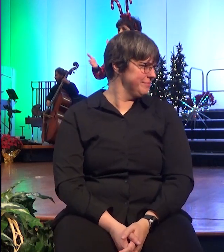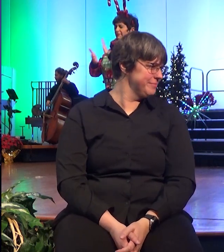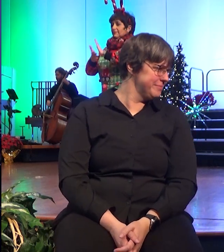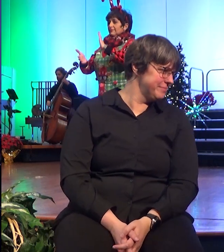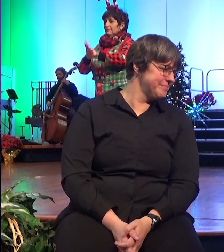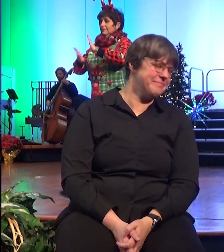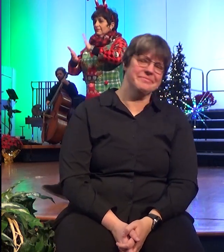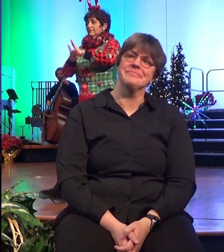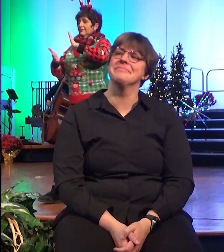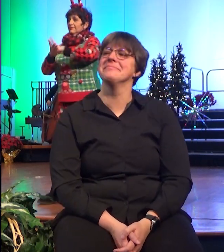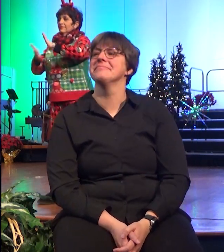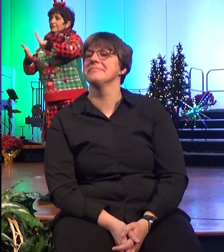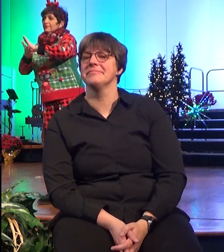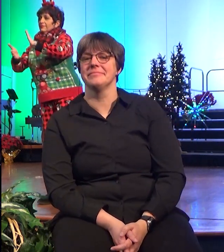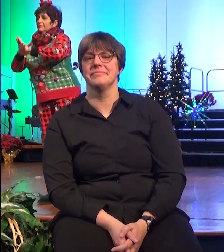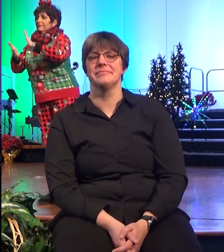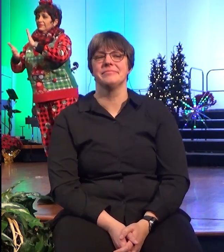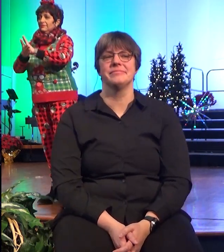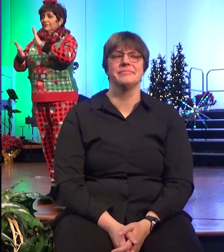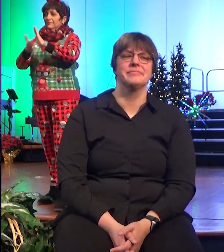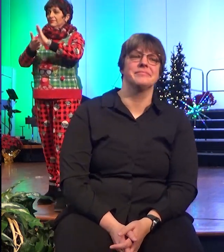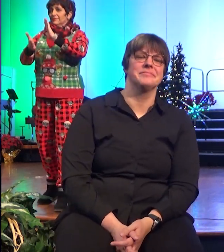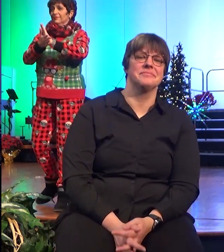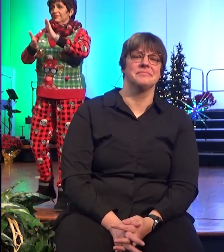Yeah, thank you, Santa.